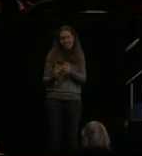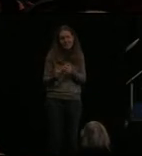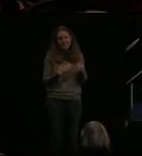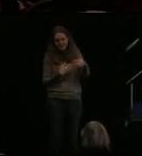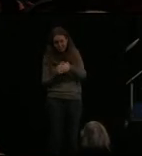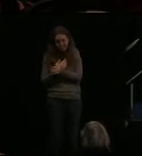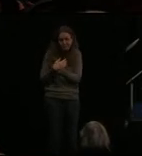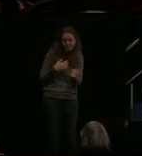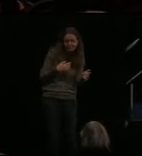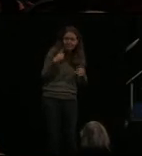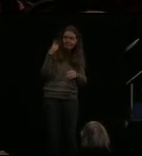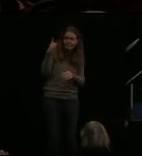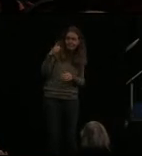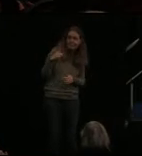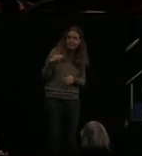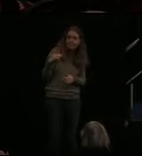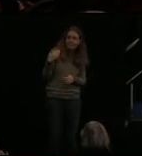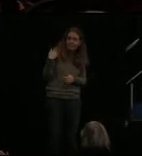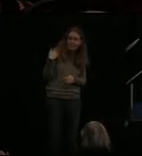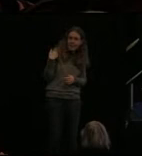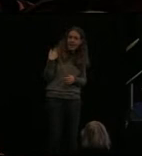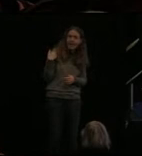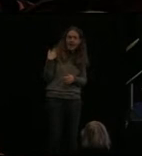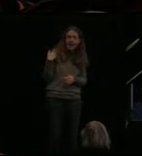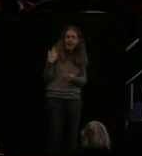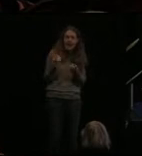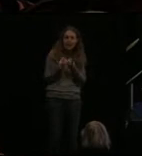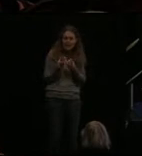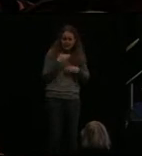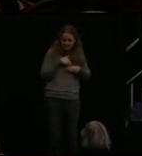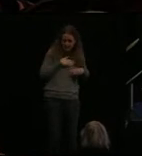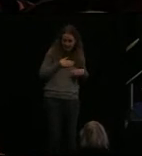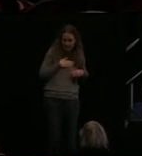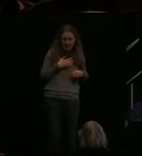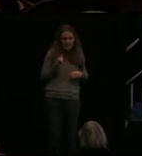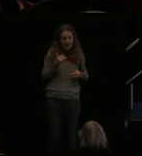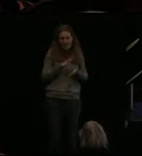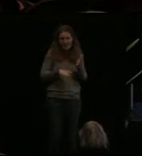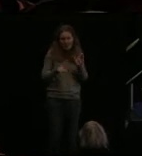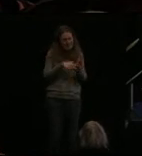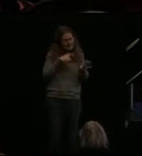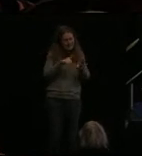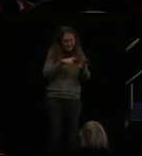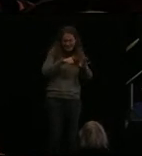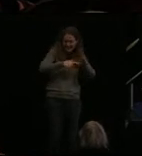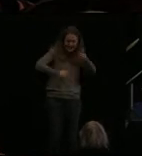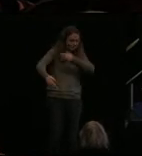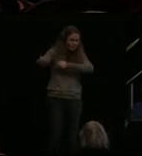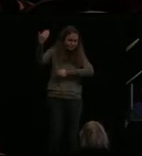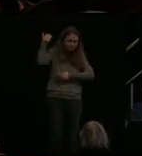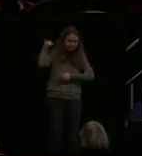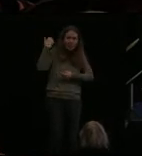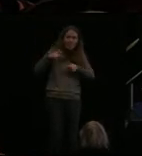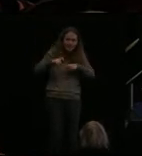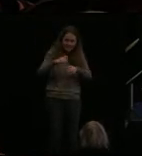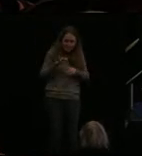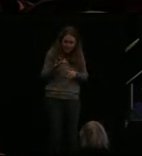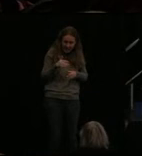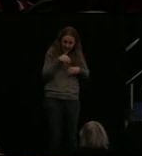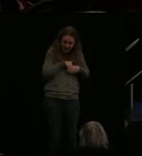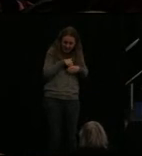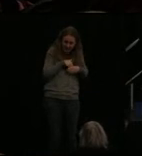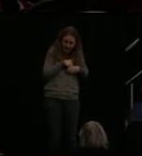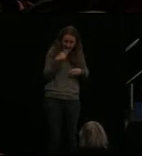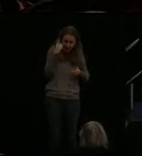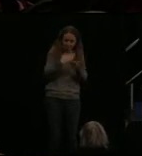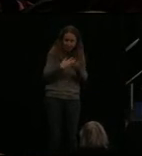as he reminds us of things that he's put in our hearts, maybe from even decades ago, that are still part of our promised land, still